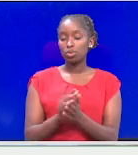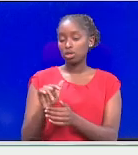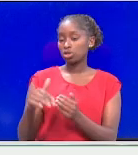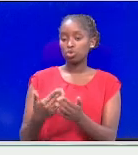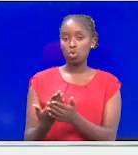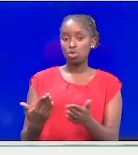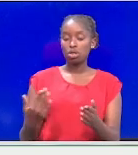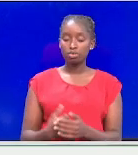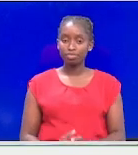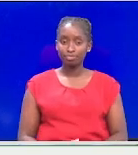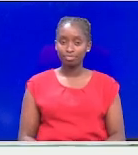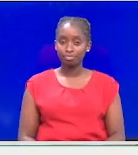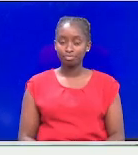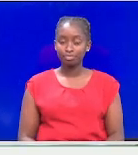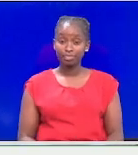Rigathi Gachagua,